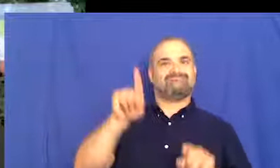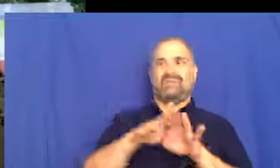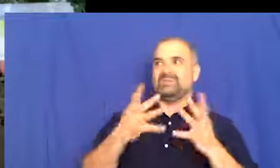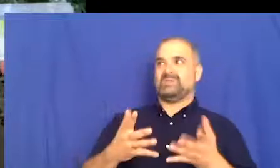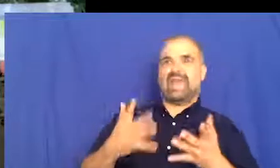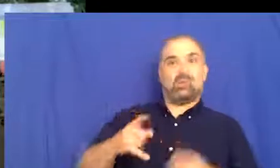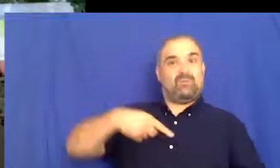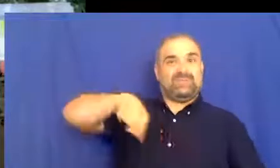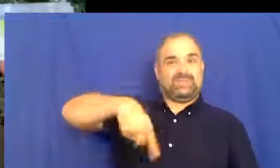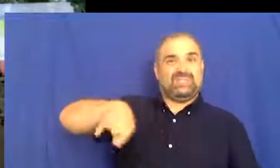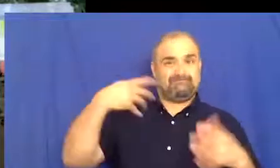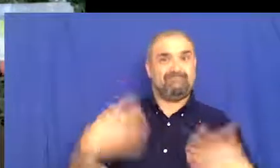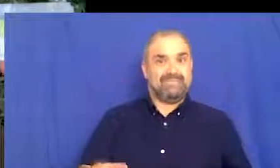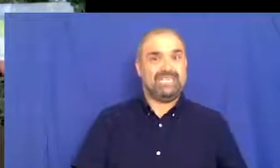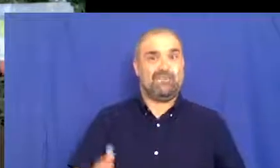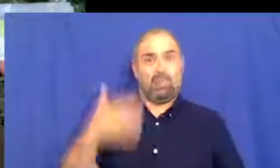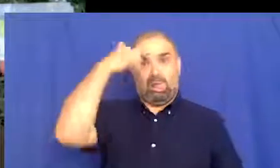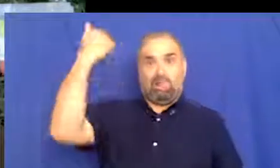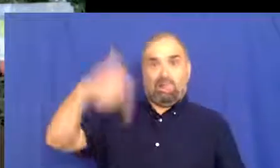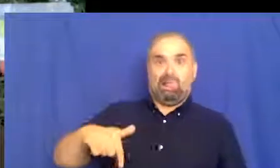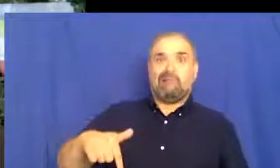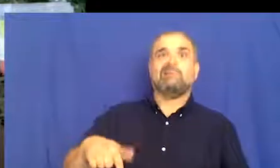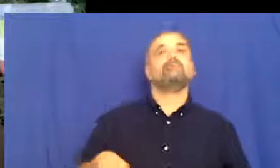is outside today or like it has been this week,